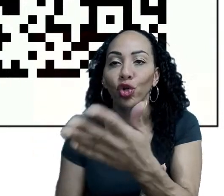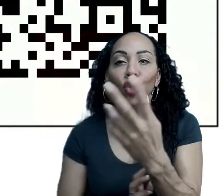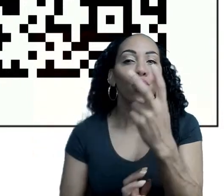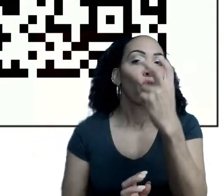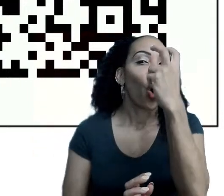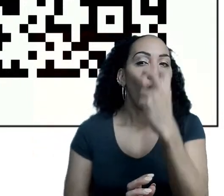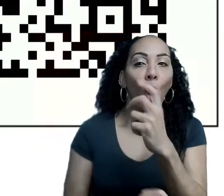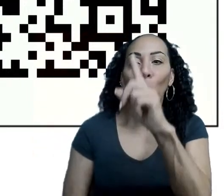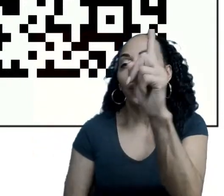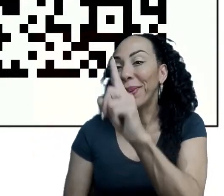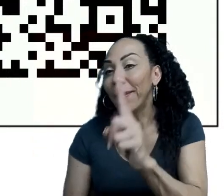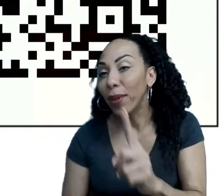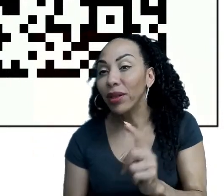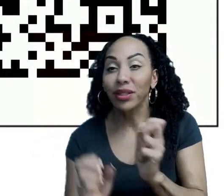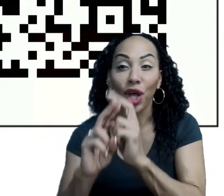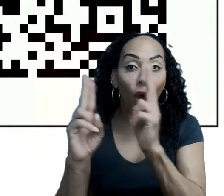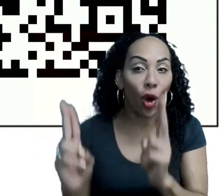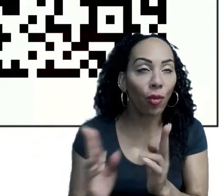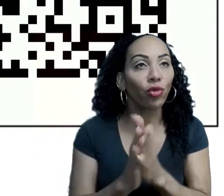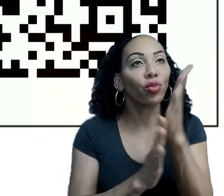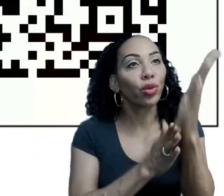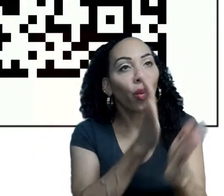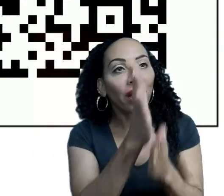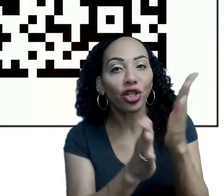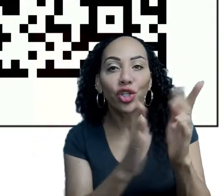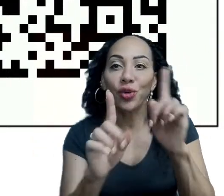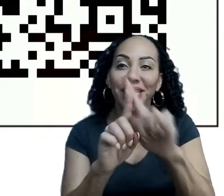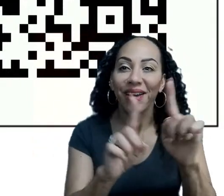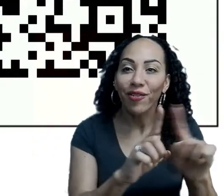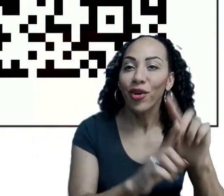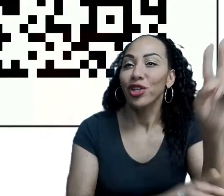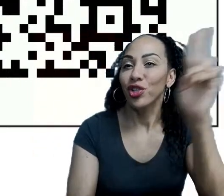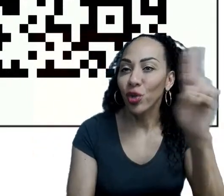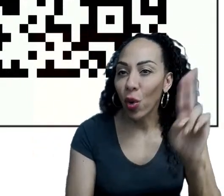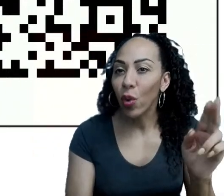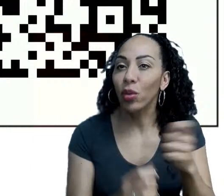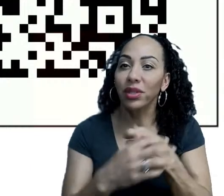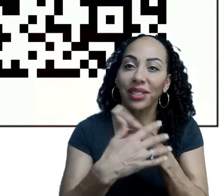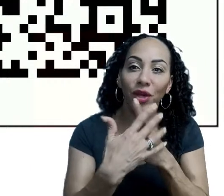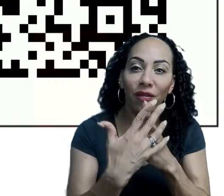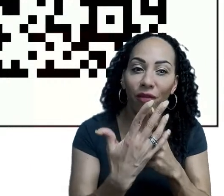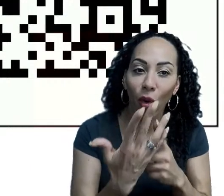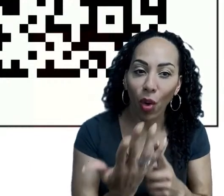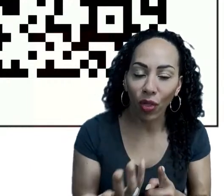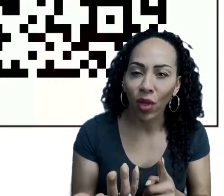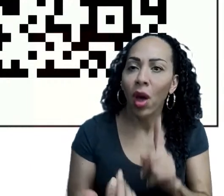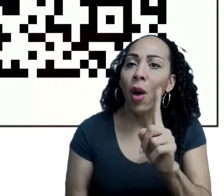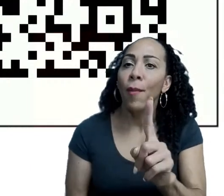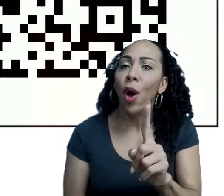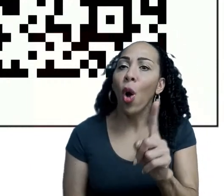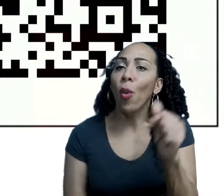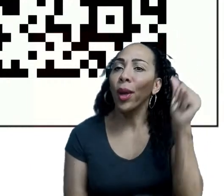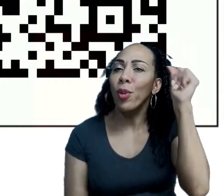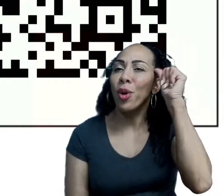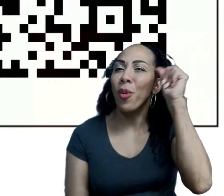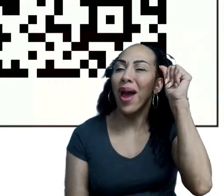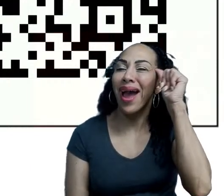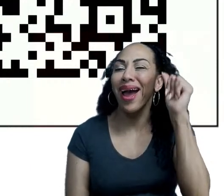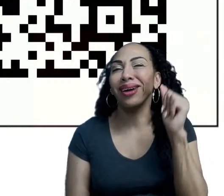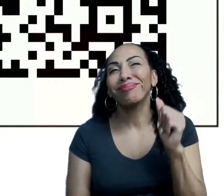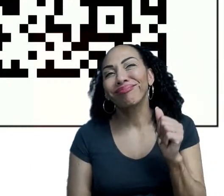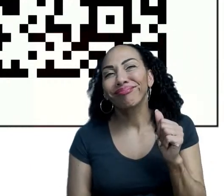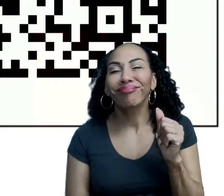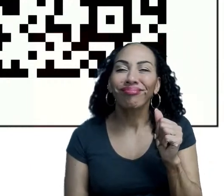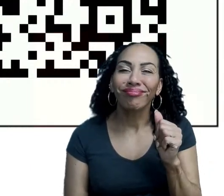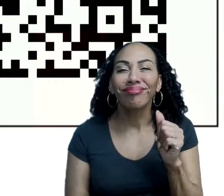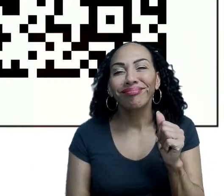into every kind of school you could imagine. But even then, we were aware that that's still quite reductive. You know, that's still quite